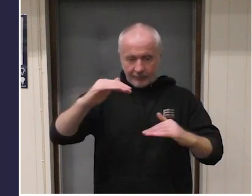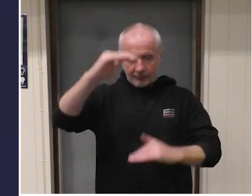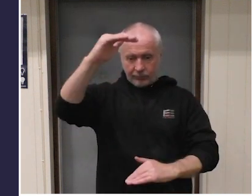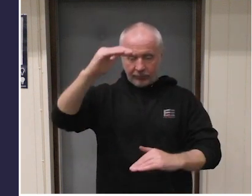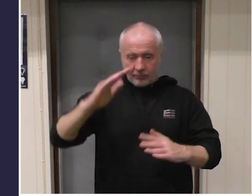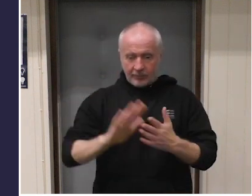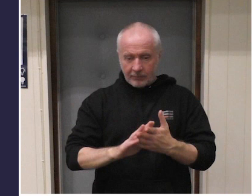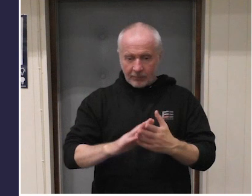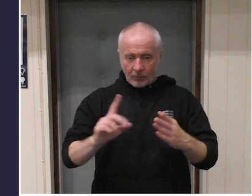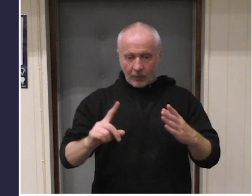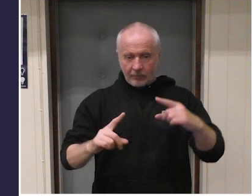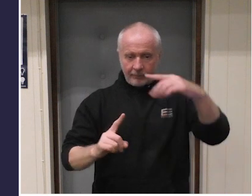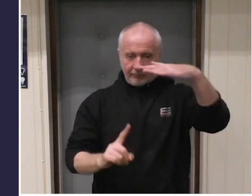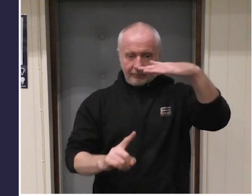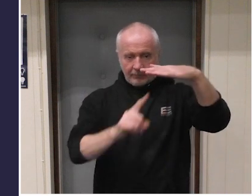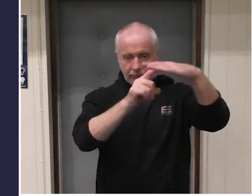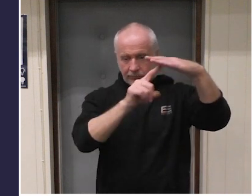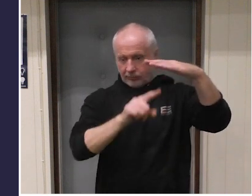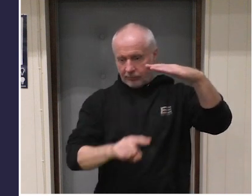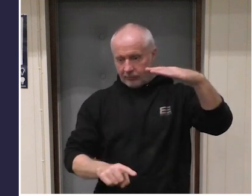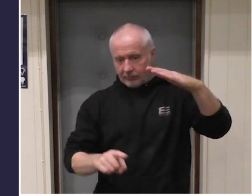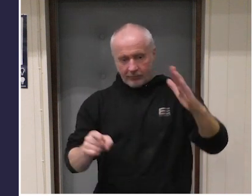wants to explore this larger area.